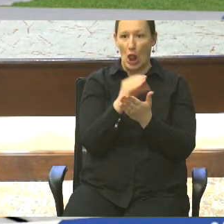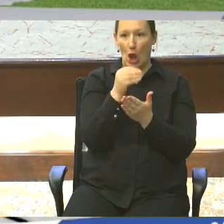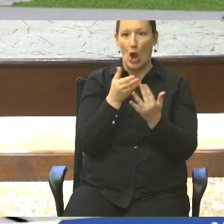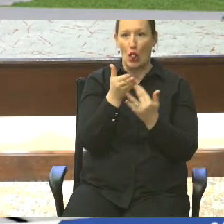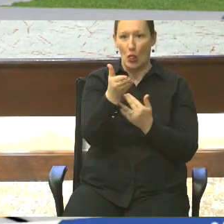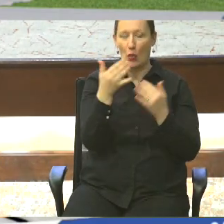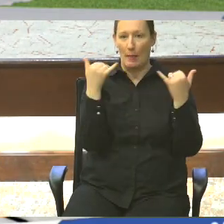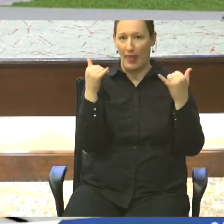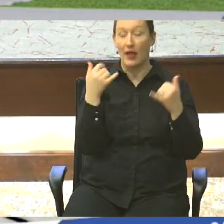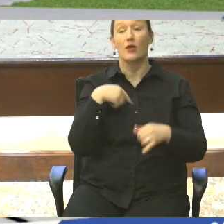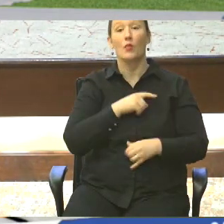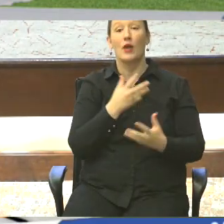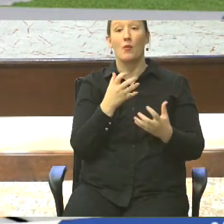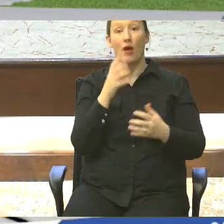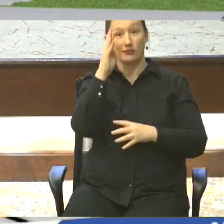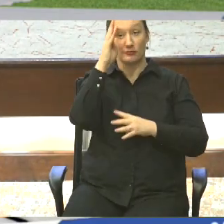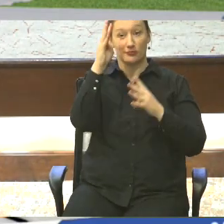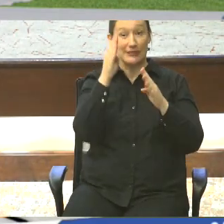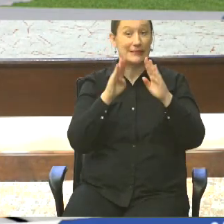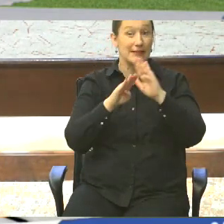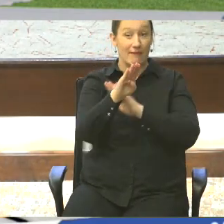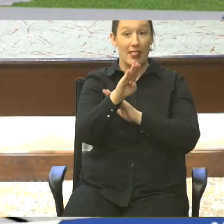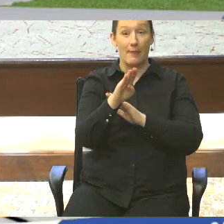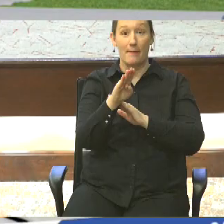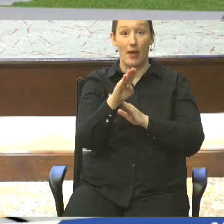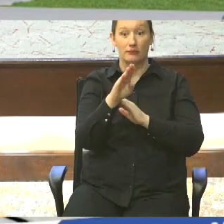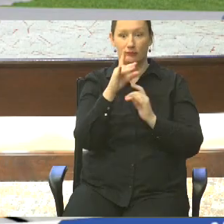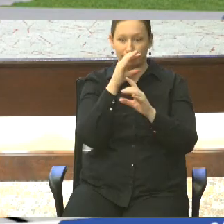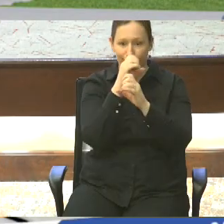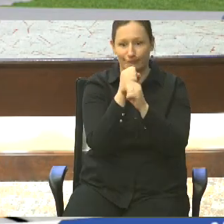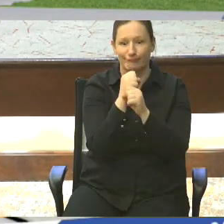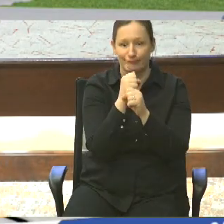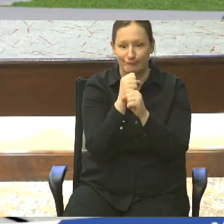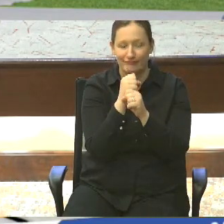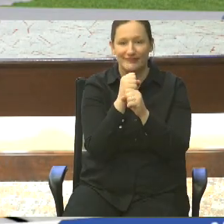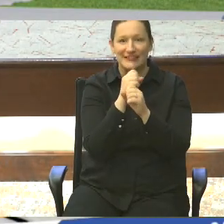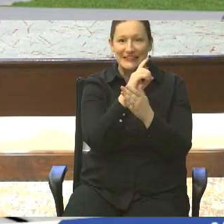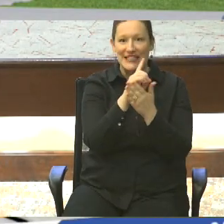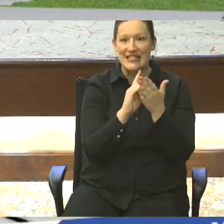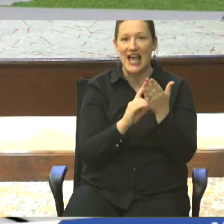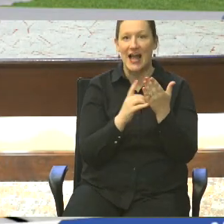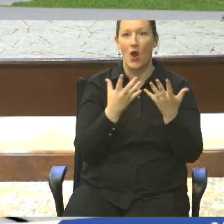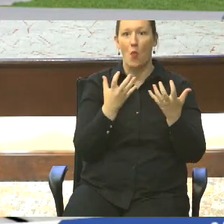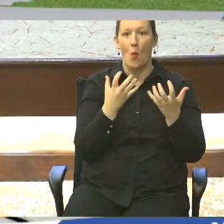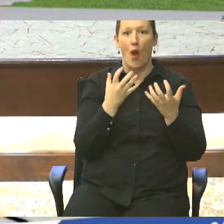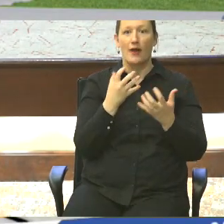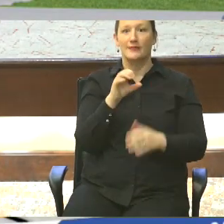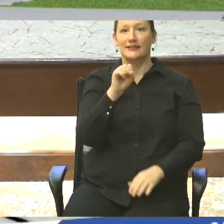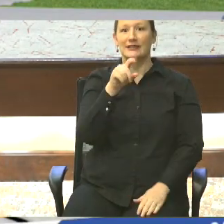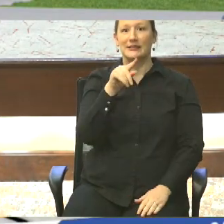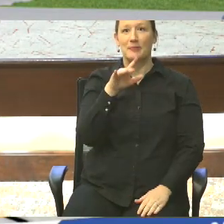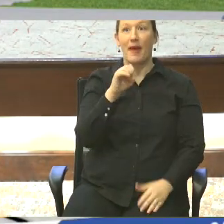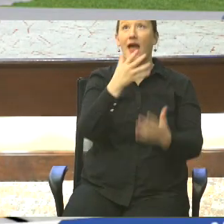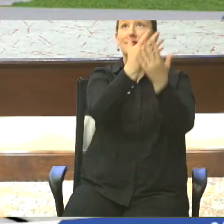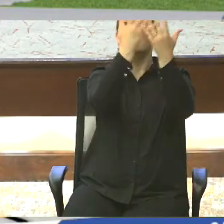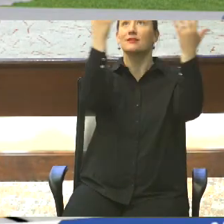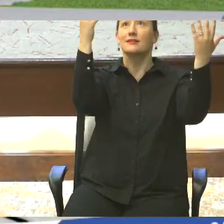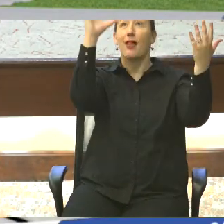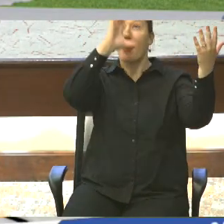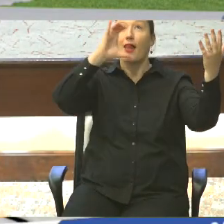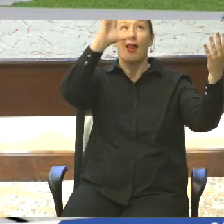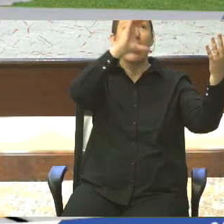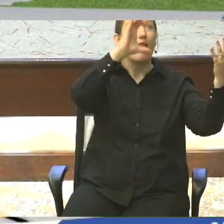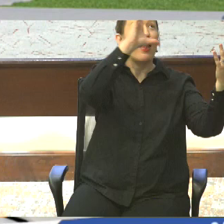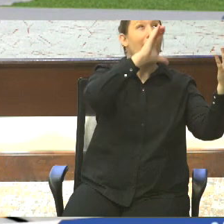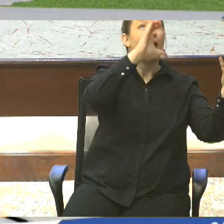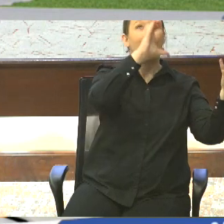engaging design, and obviously with the dramatic feature of a spaceship theme and that space exploration theme. Looking at this building,